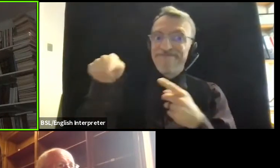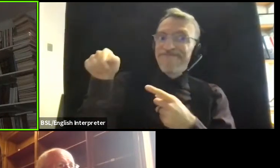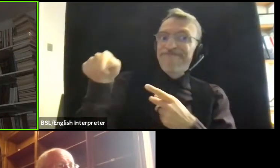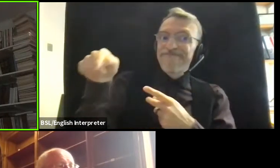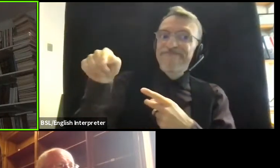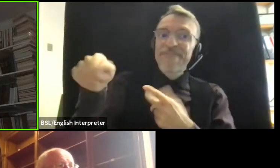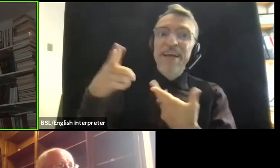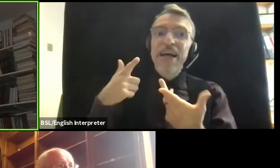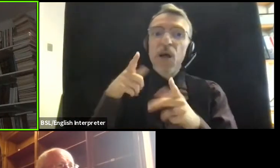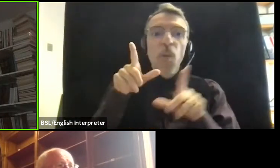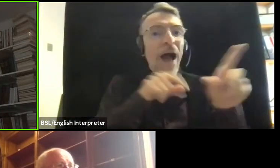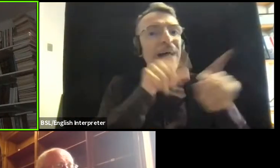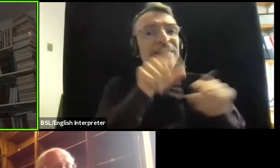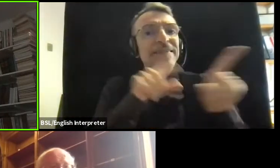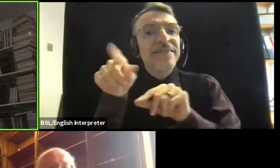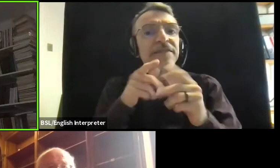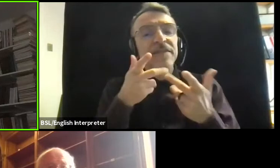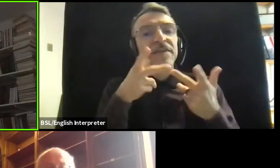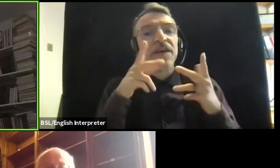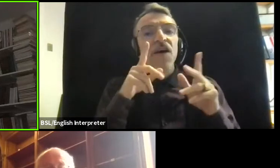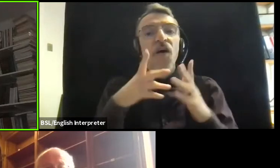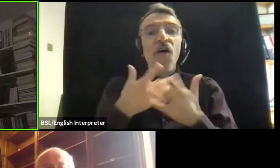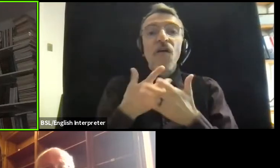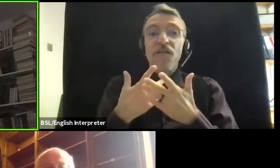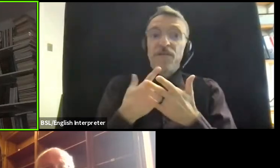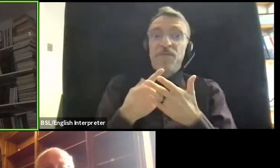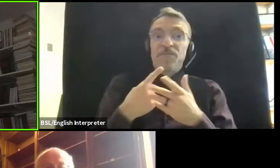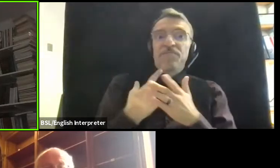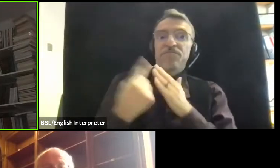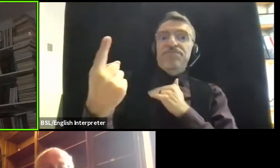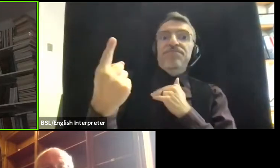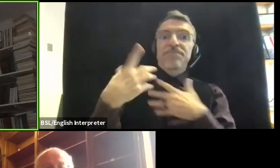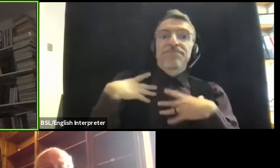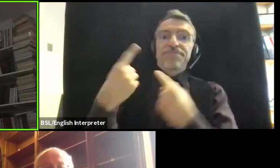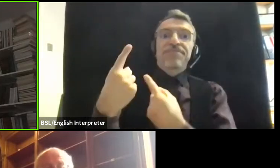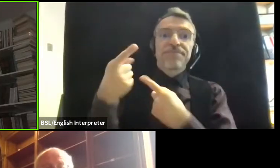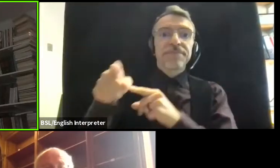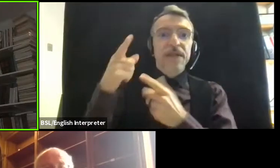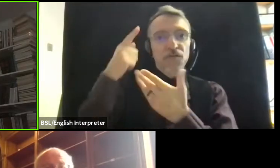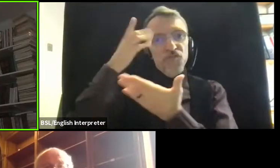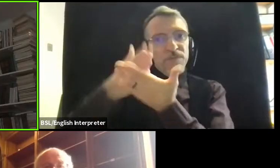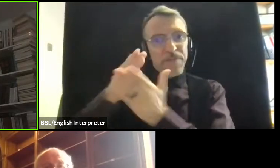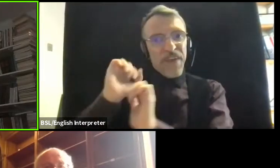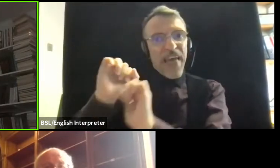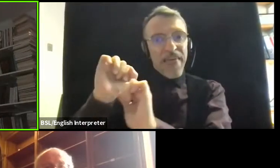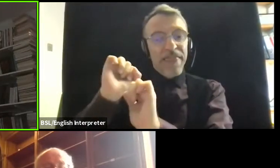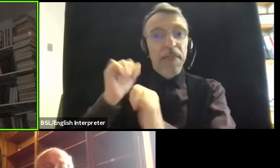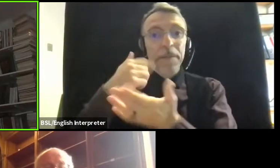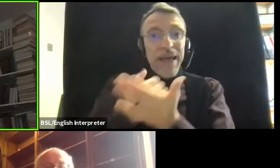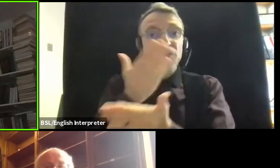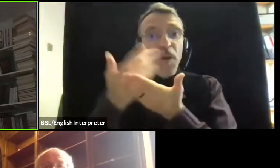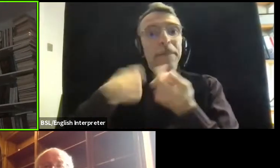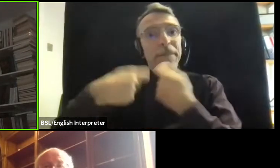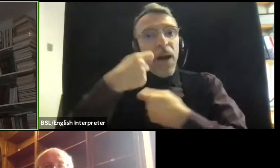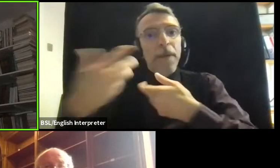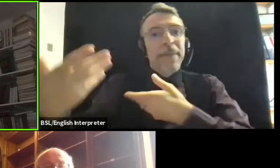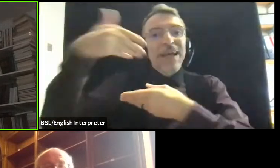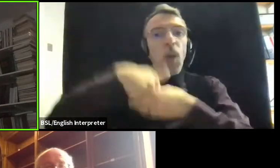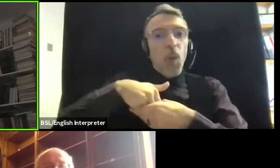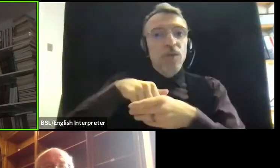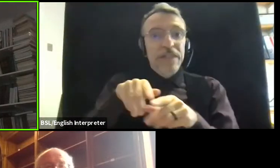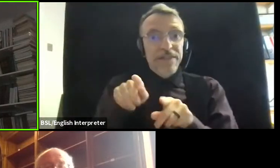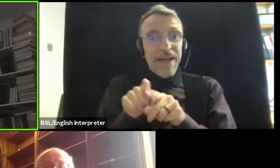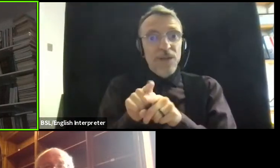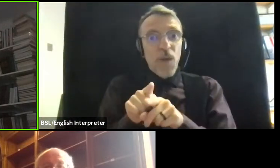our championing of freedom of religion or belief, the extent to which we as a program are inclusive ourselves. I'd like to take